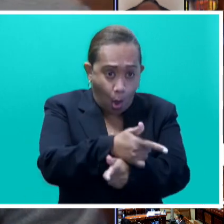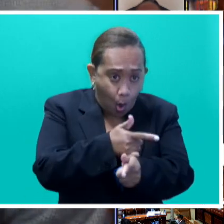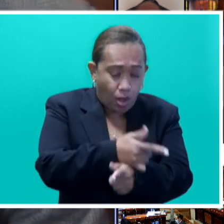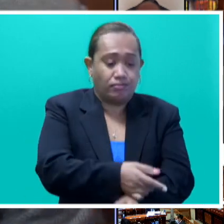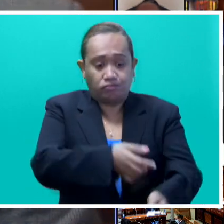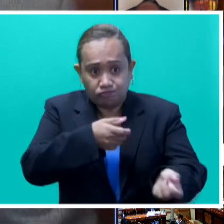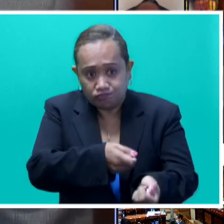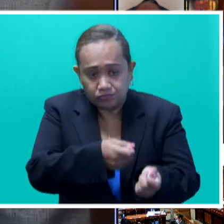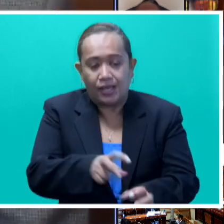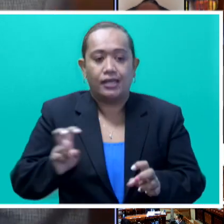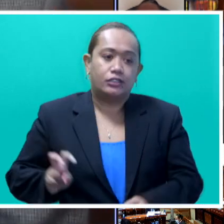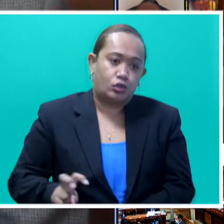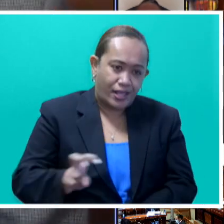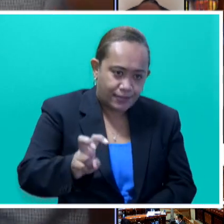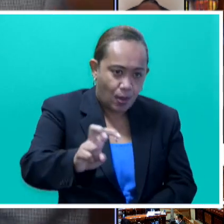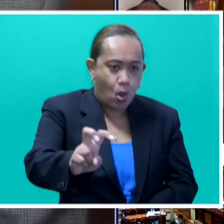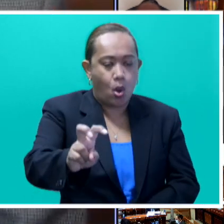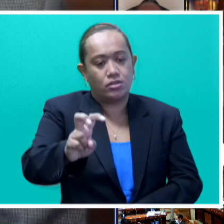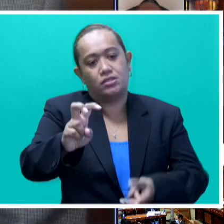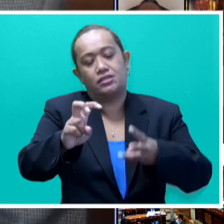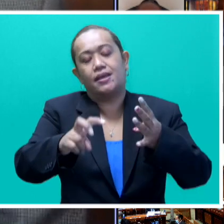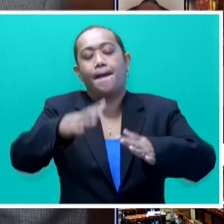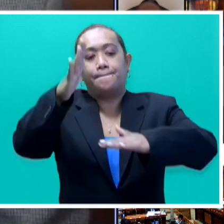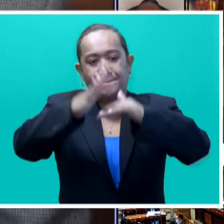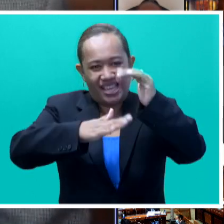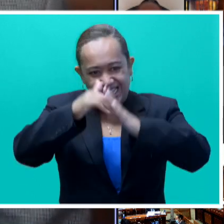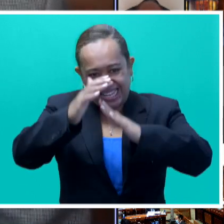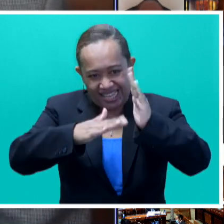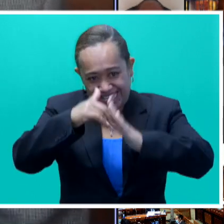transport, building and civil electrical engineering,